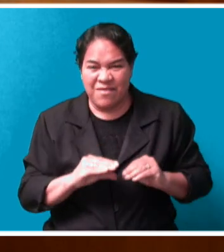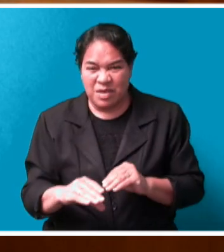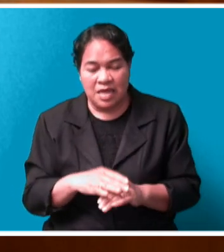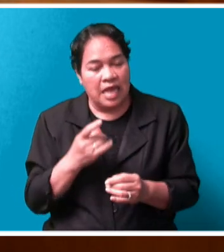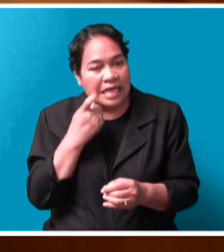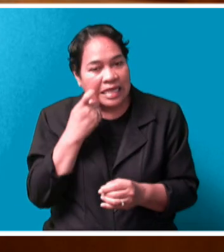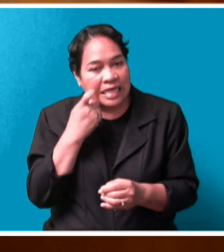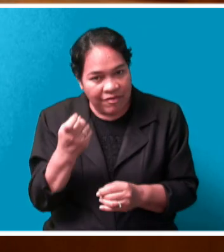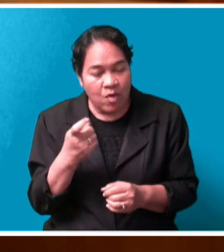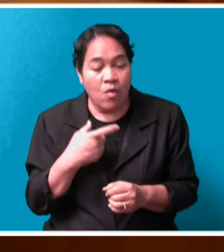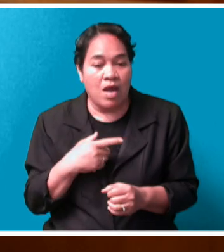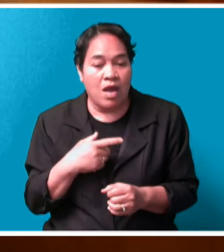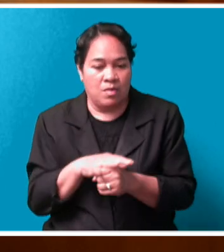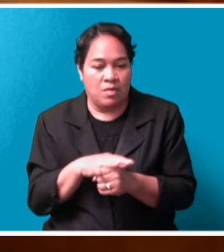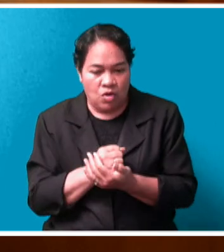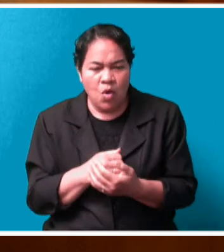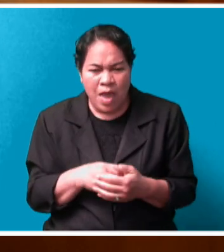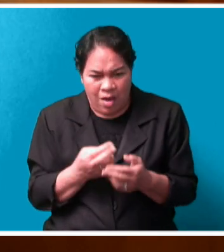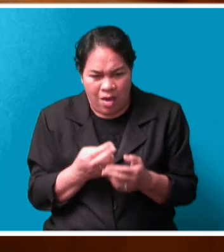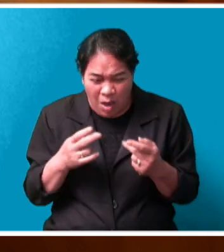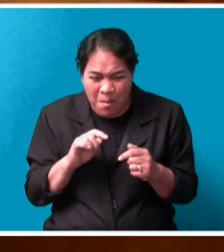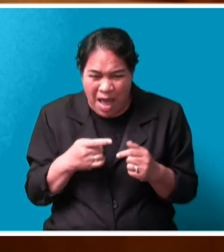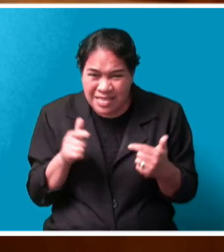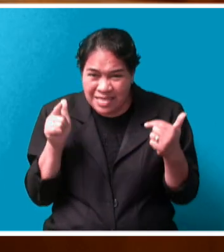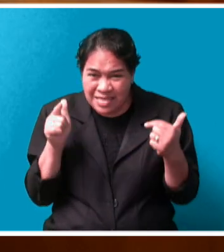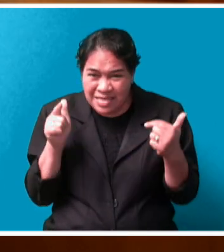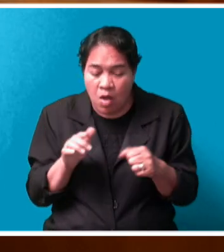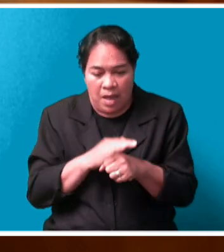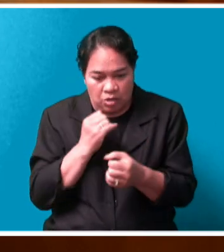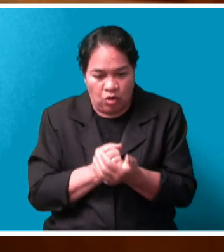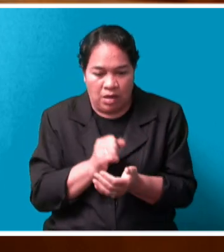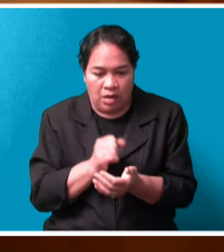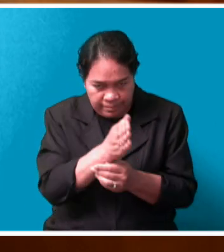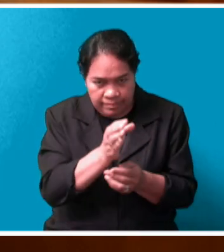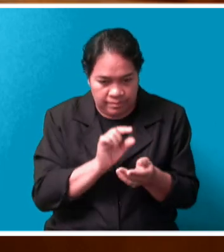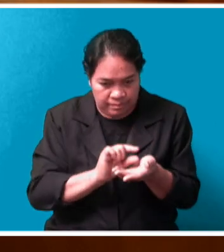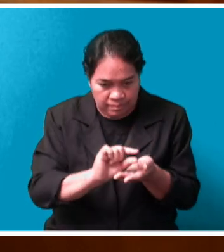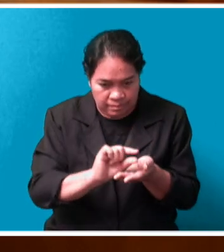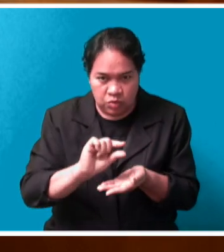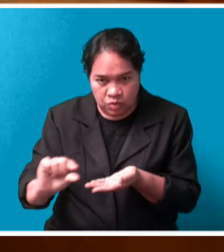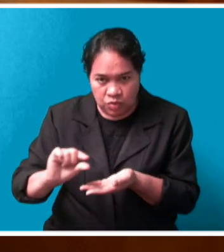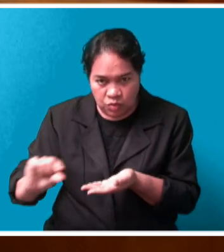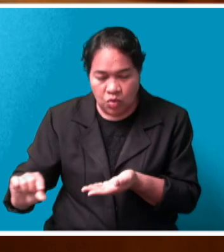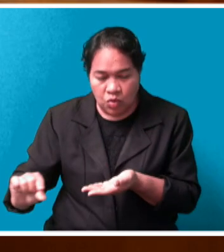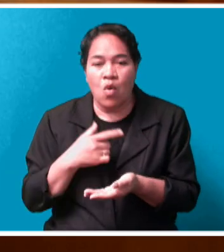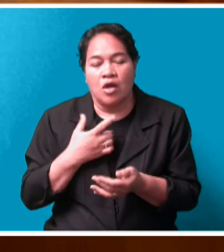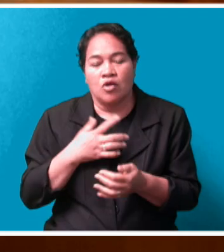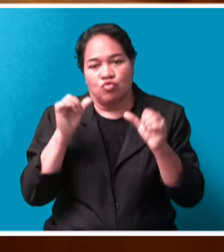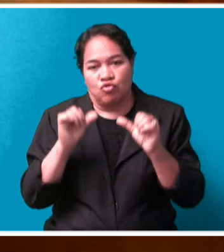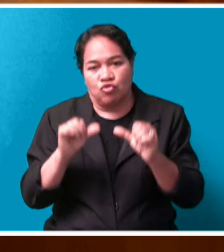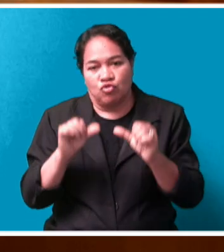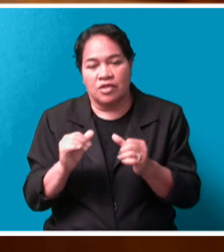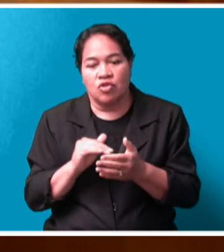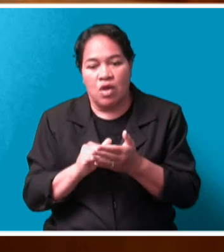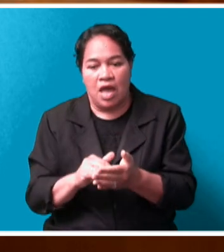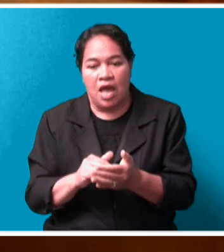that our limited public resources are directed to protect and advance our